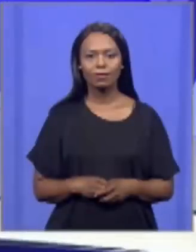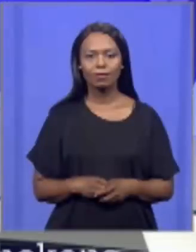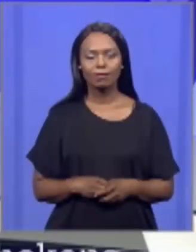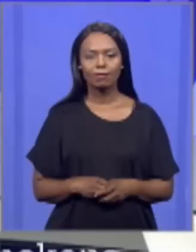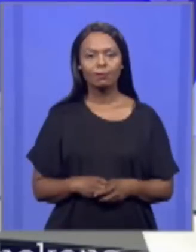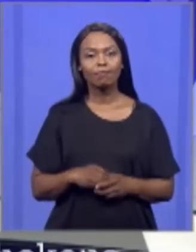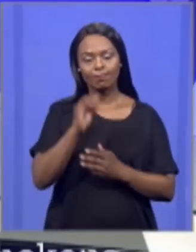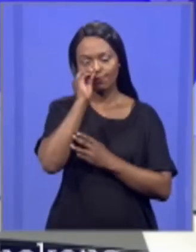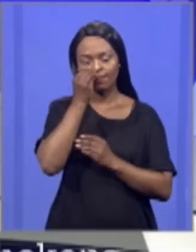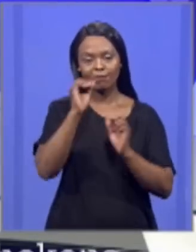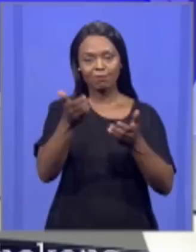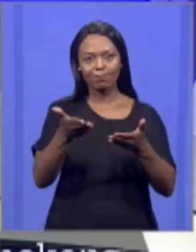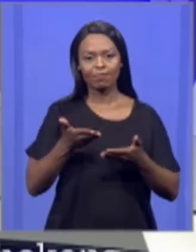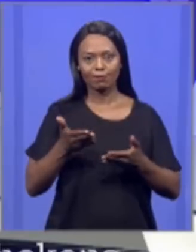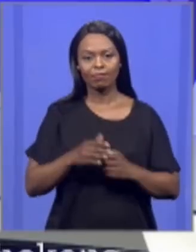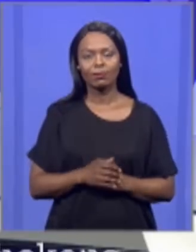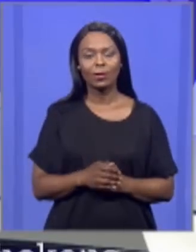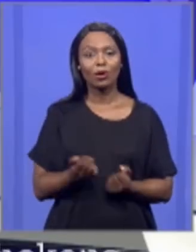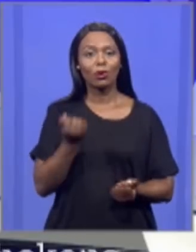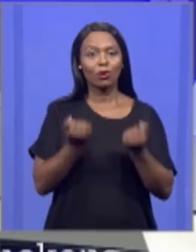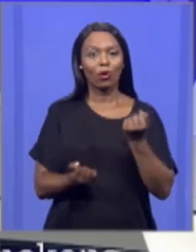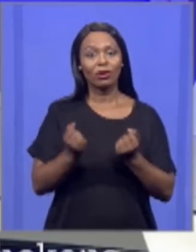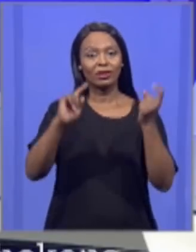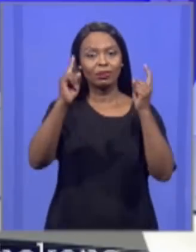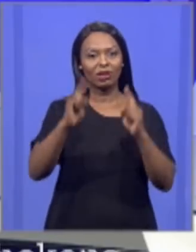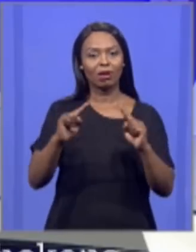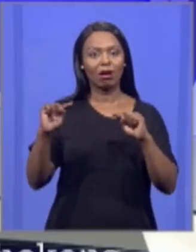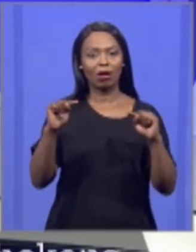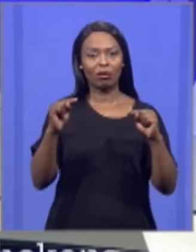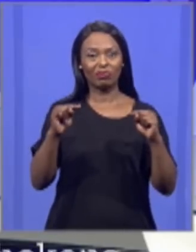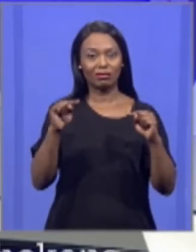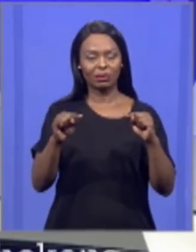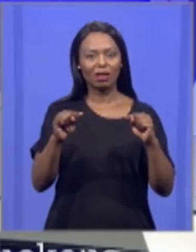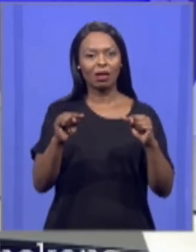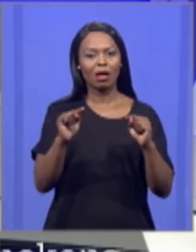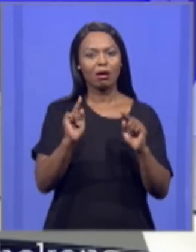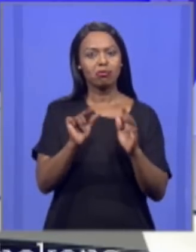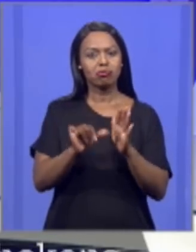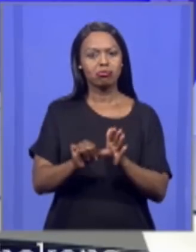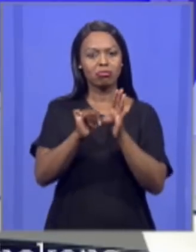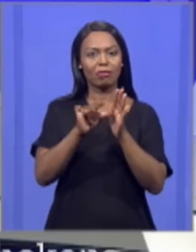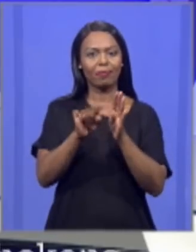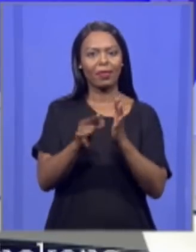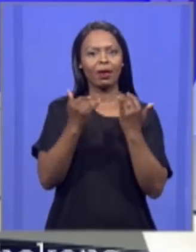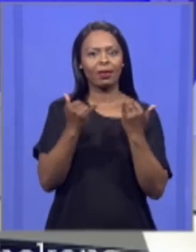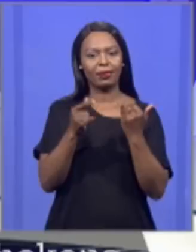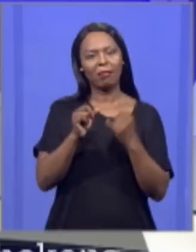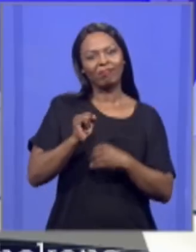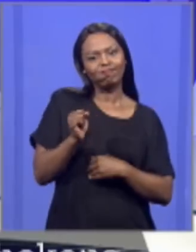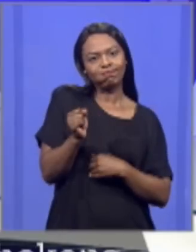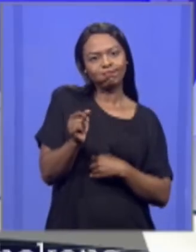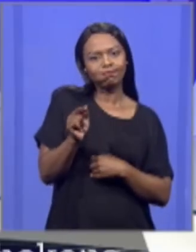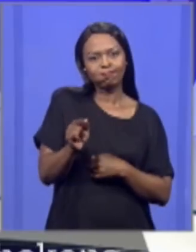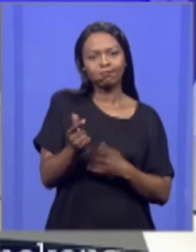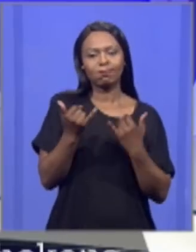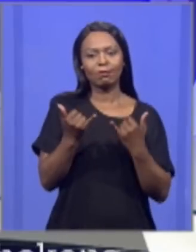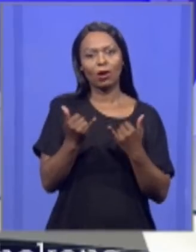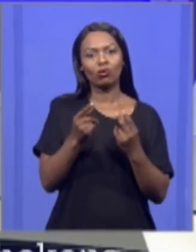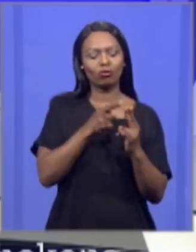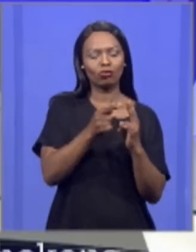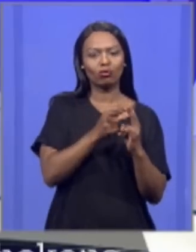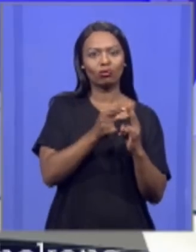Le sa amogetšwe kgorotsheko ya melato e kgethilego e sa beile lefateng kahlolo ya bahlankedi ba peleng ba